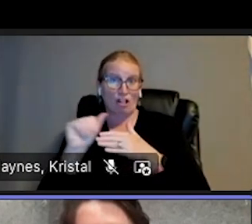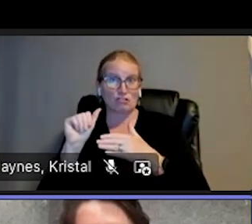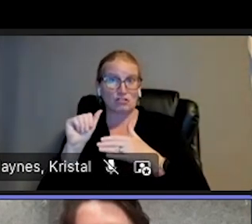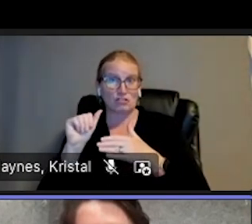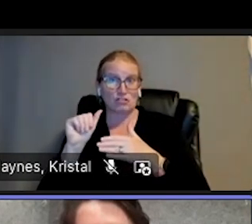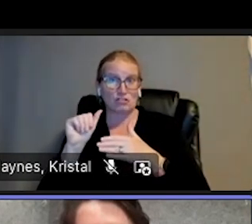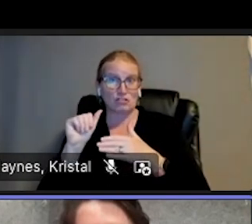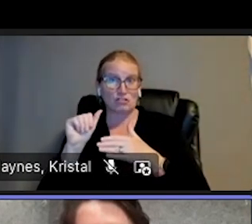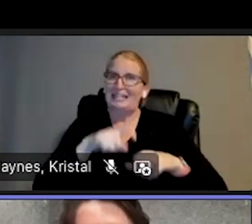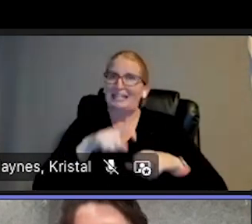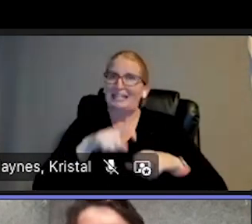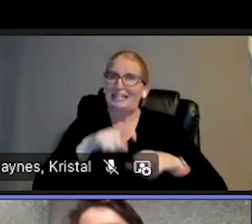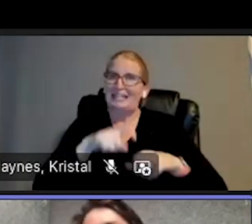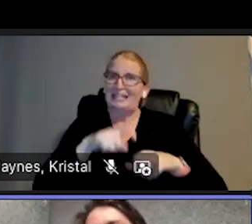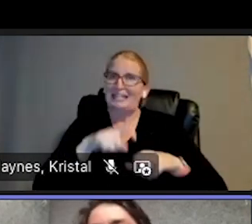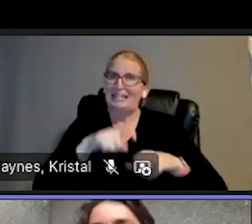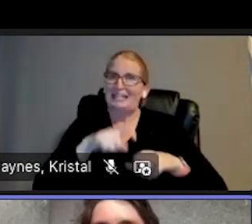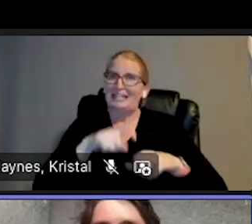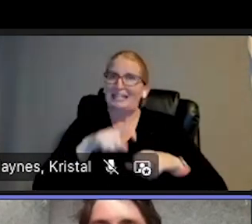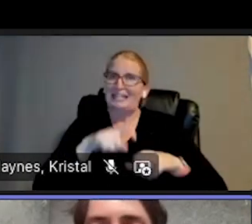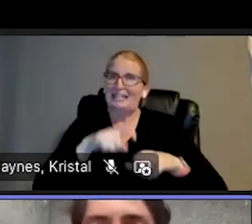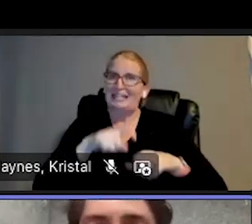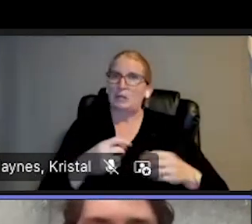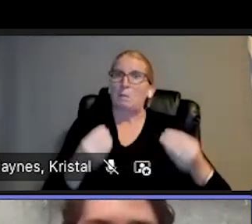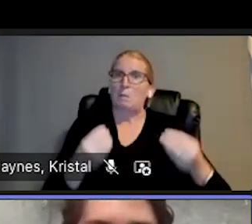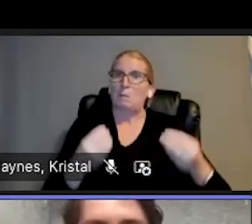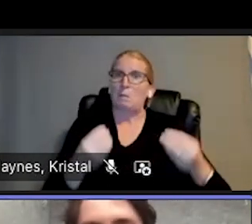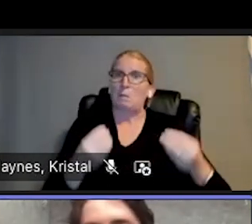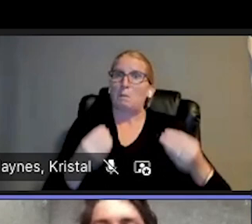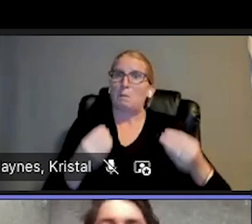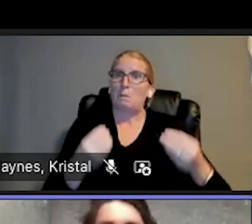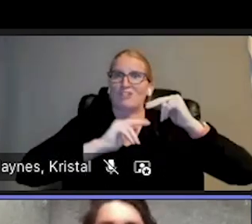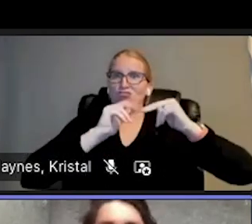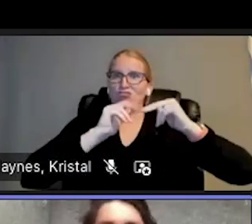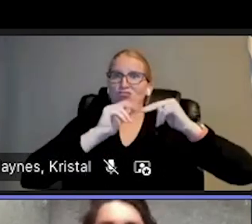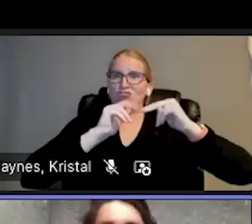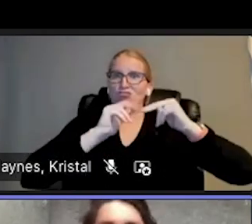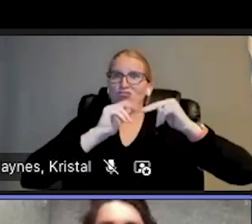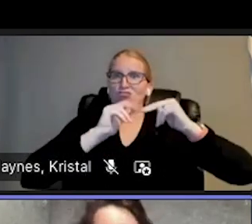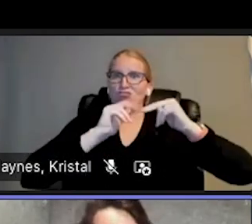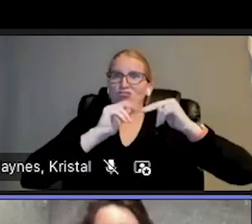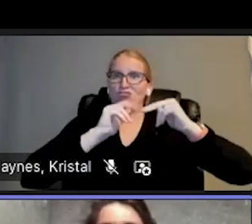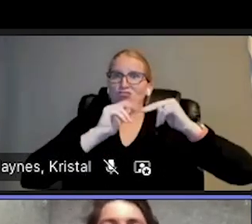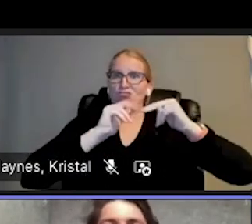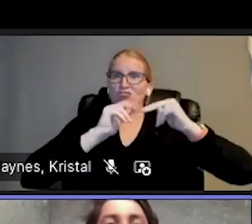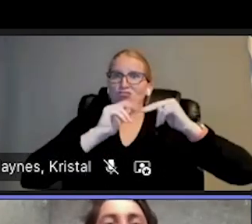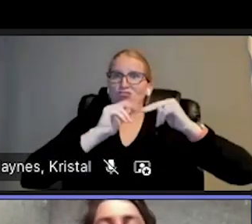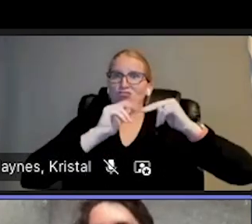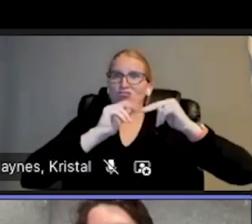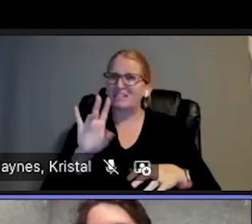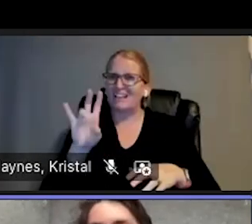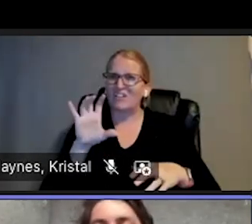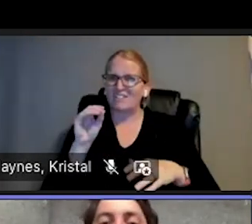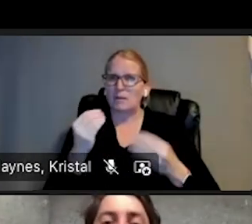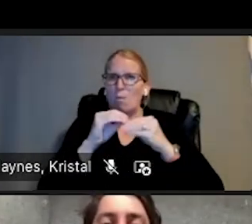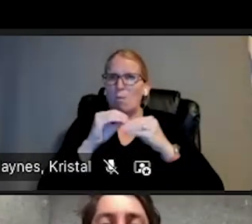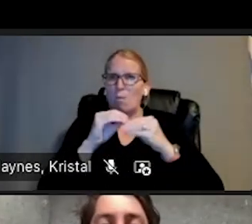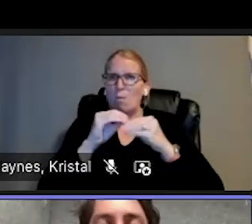about 750 workers across the top 12 categories that are involved in construction, broadband